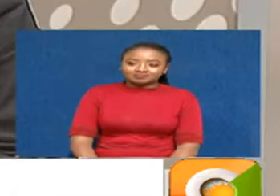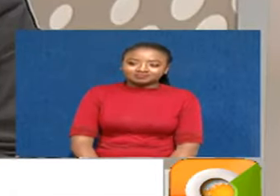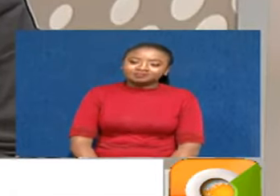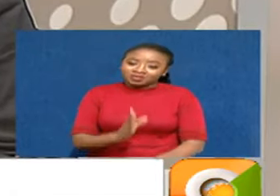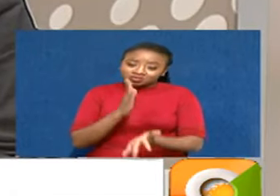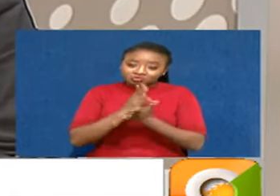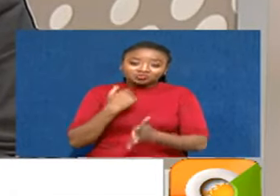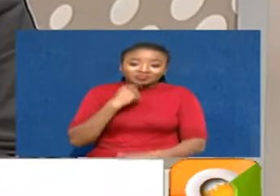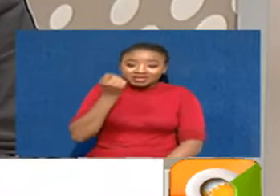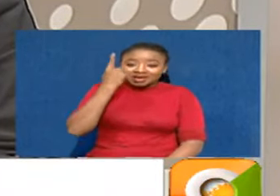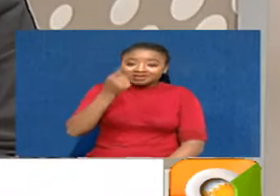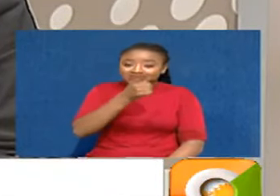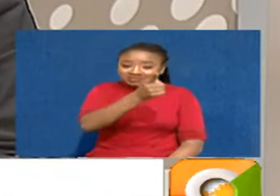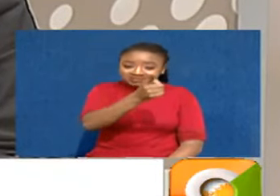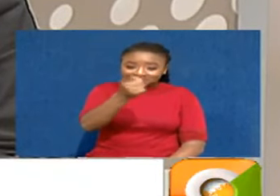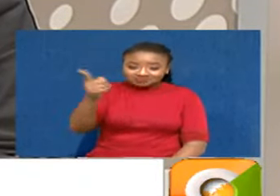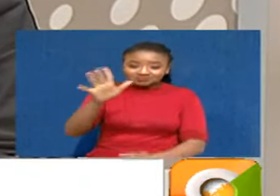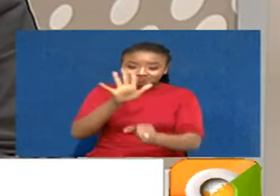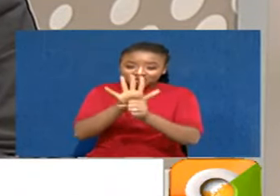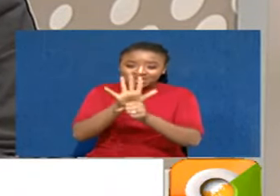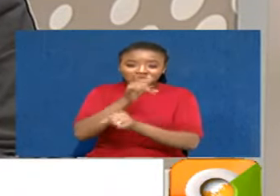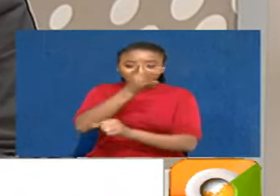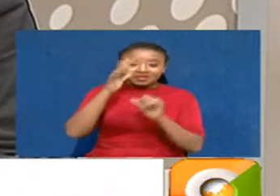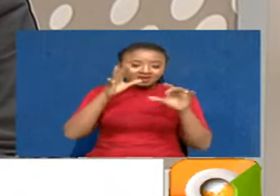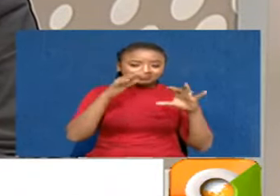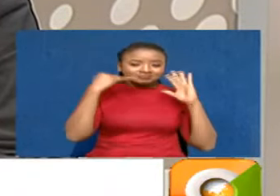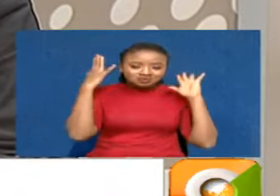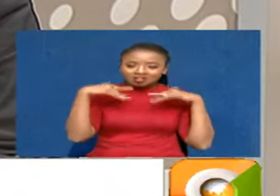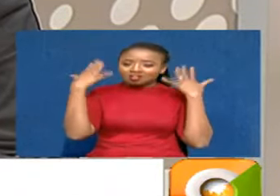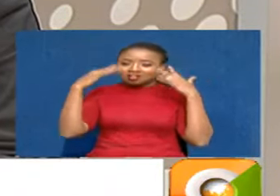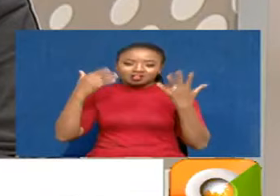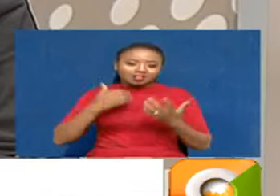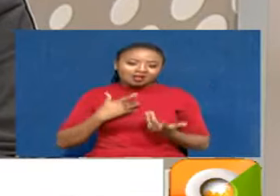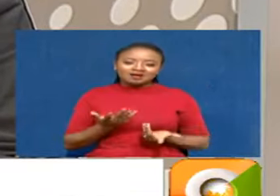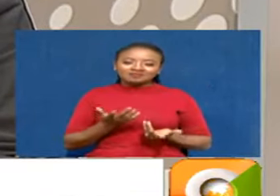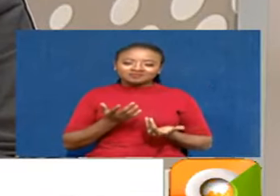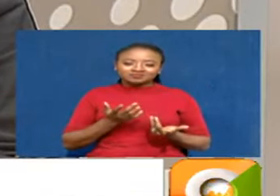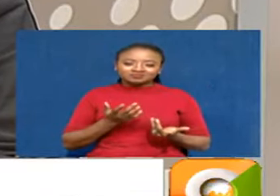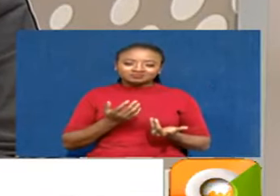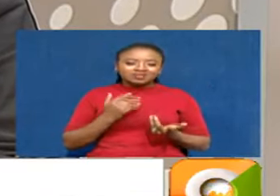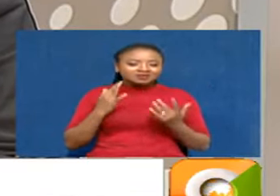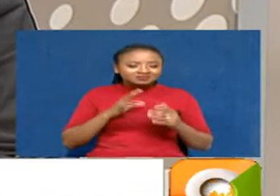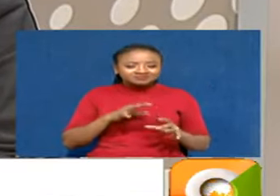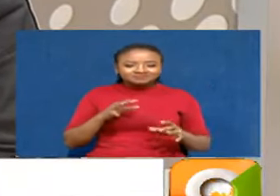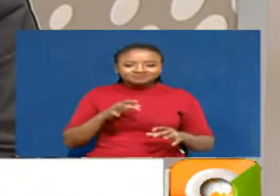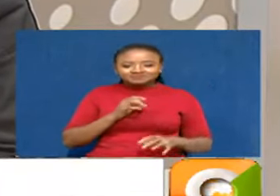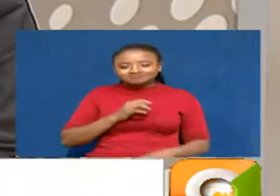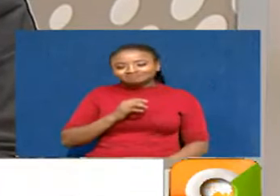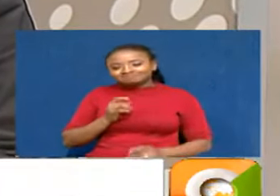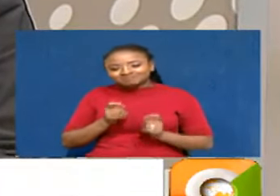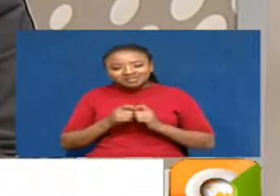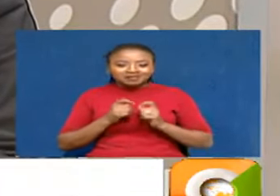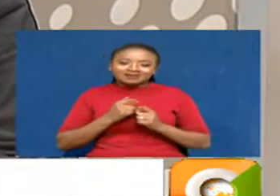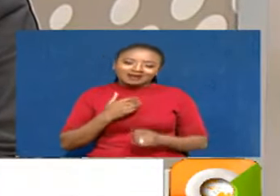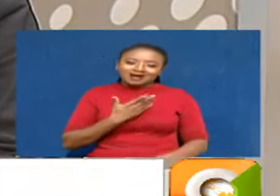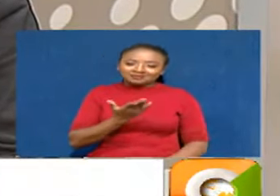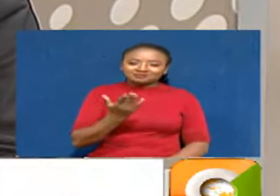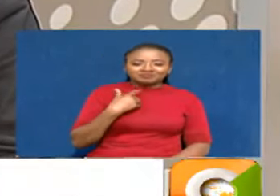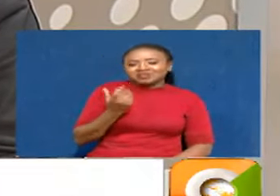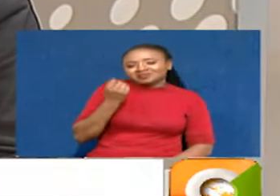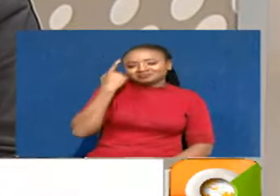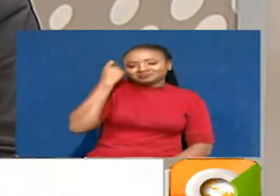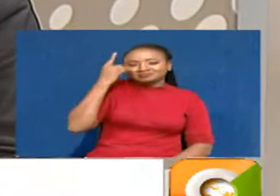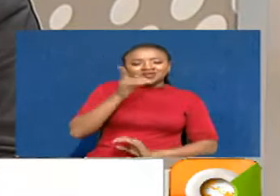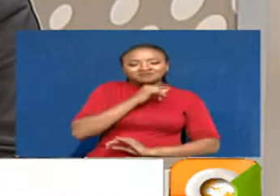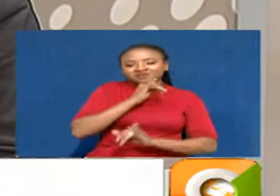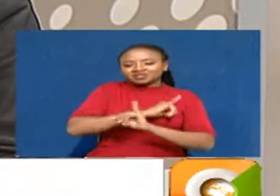many citizens who have actually fallen victim of these rogue players. What